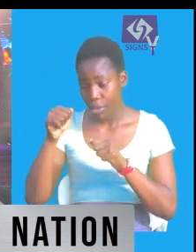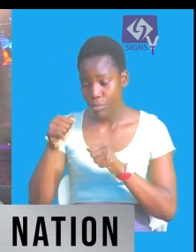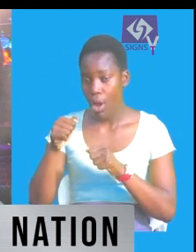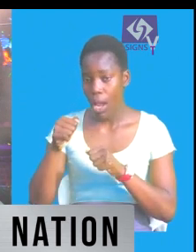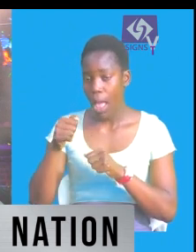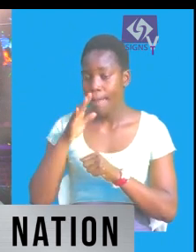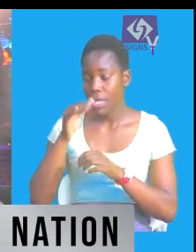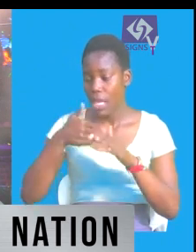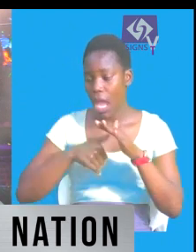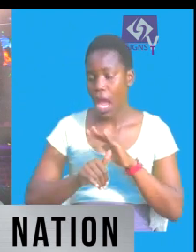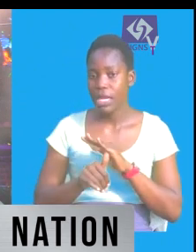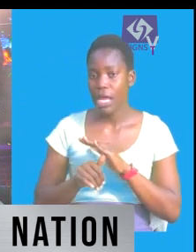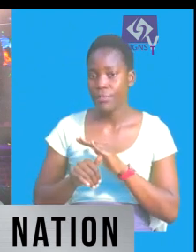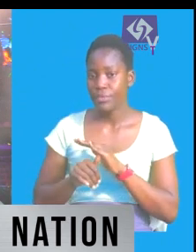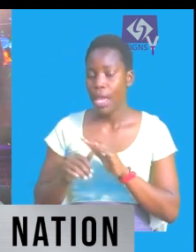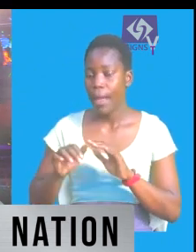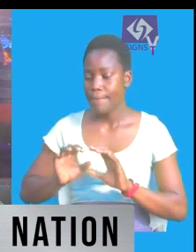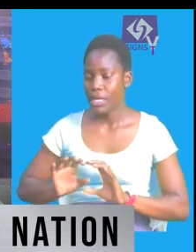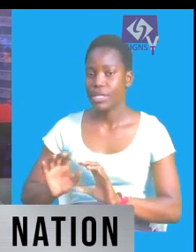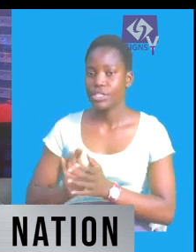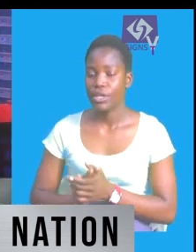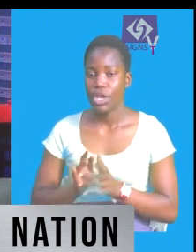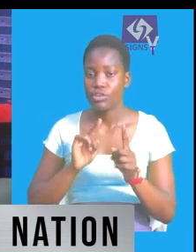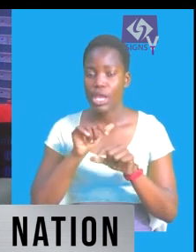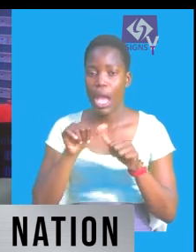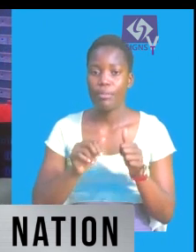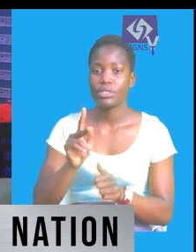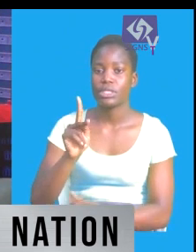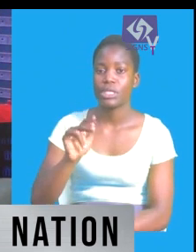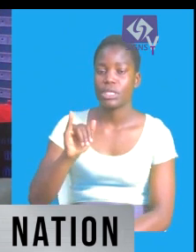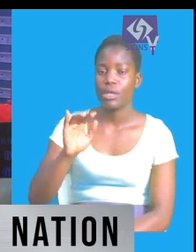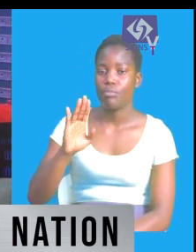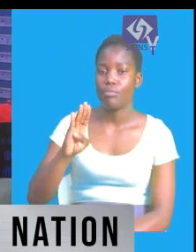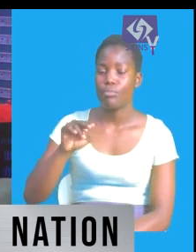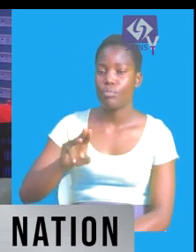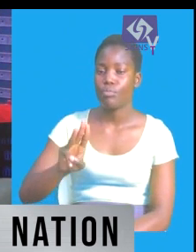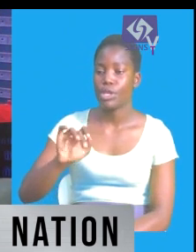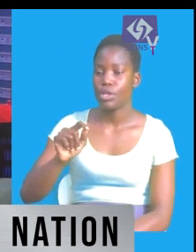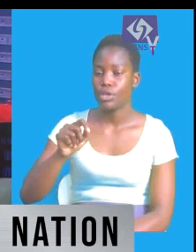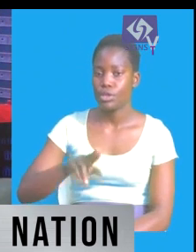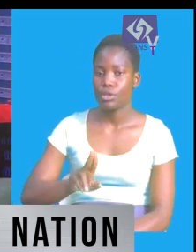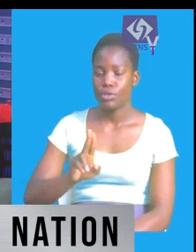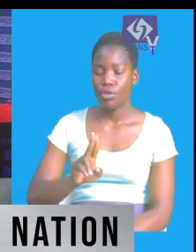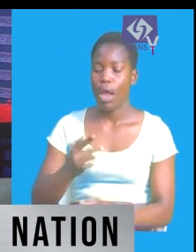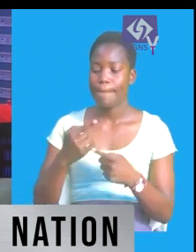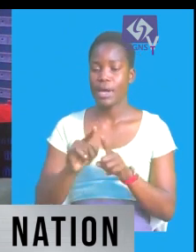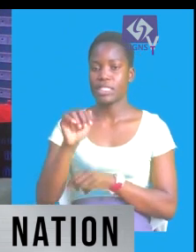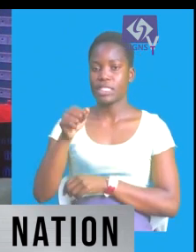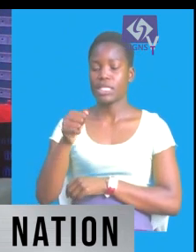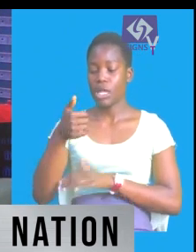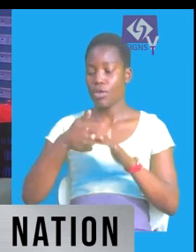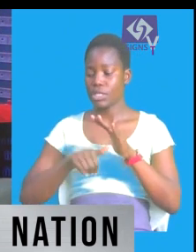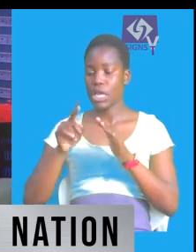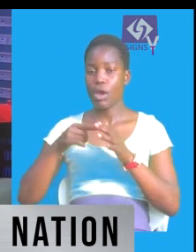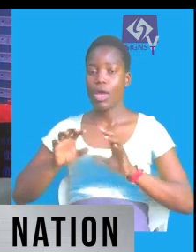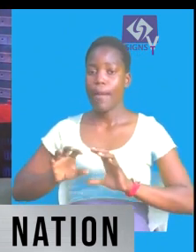much. Are you talking of Kina Kibuitu? Yes, actually, just because I don't want to mention names. Oh, okay. But yes, he was under so